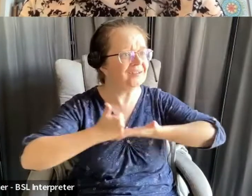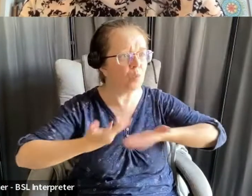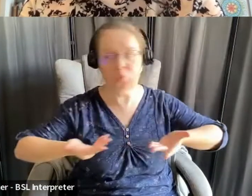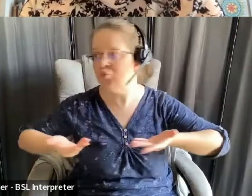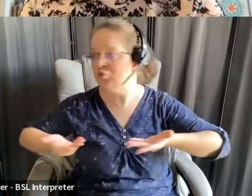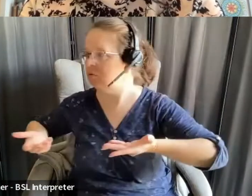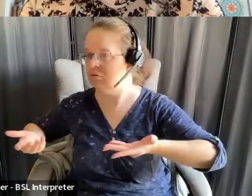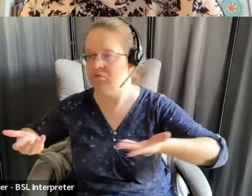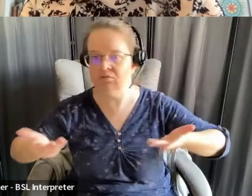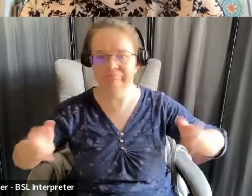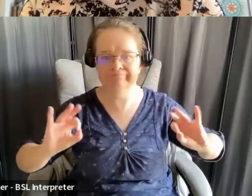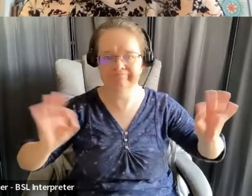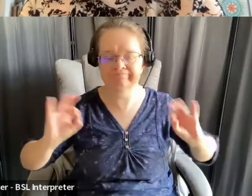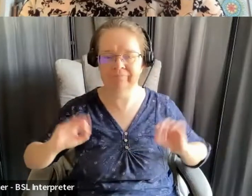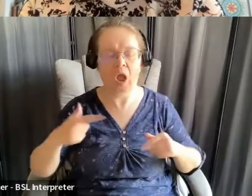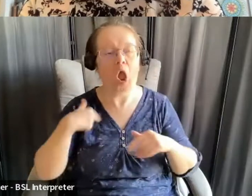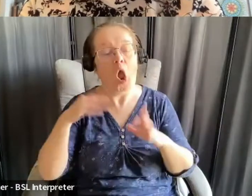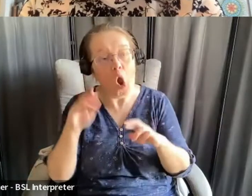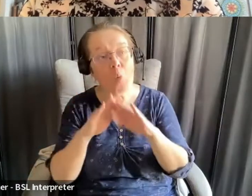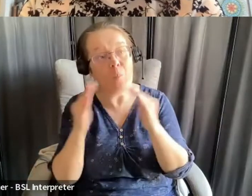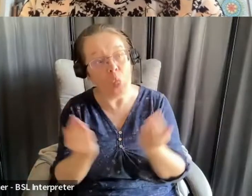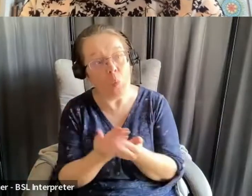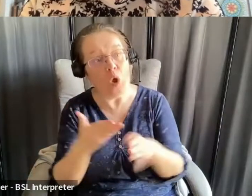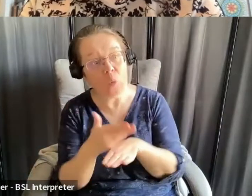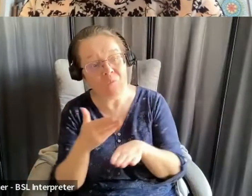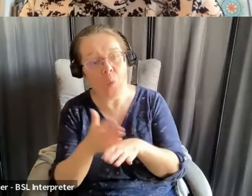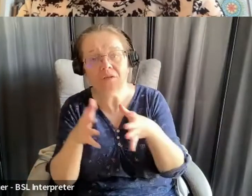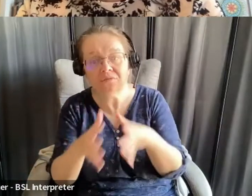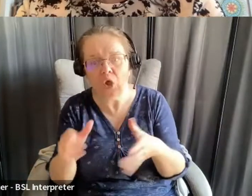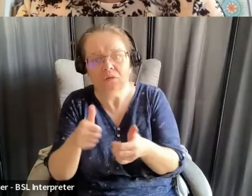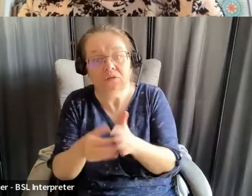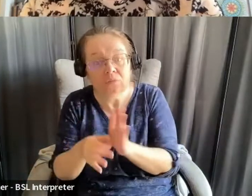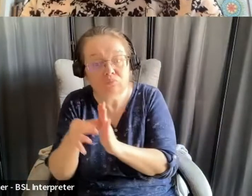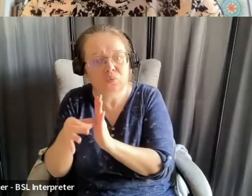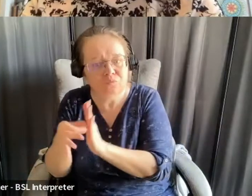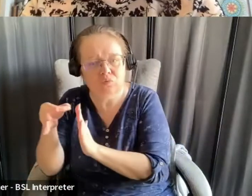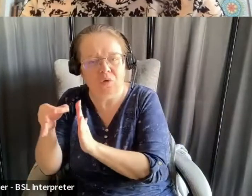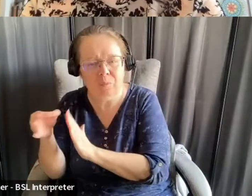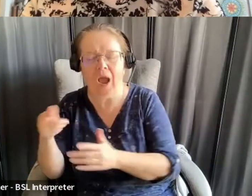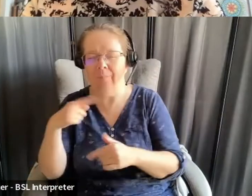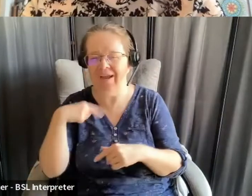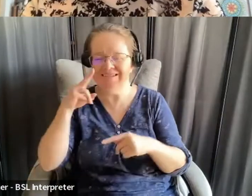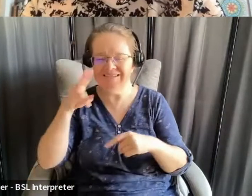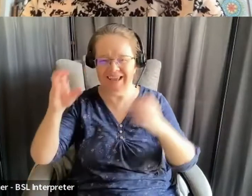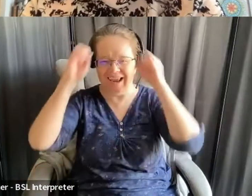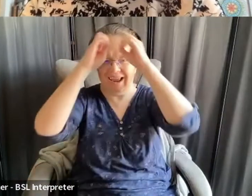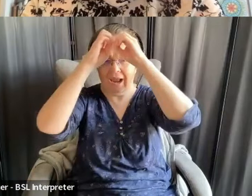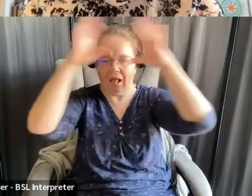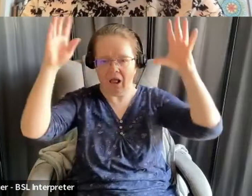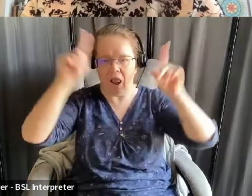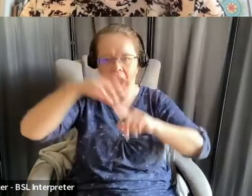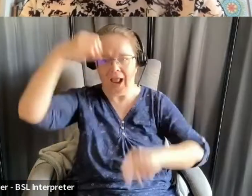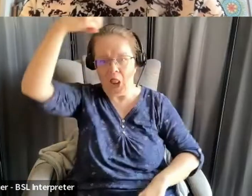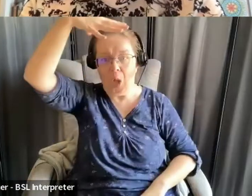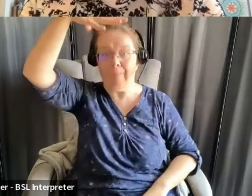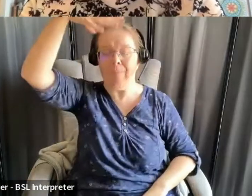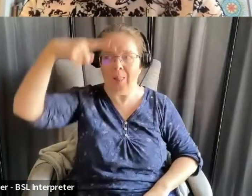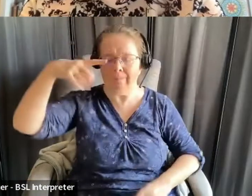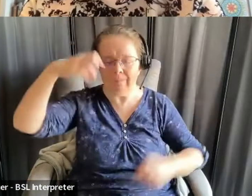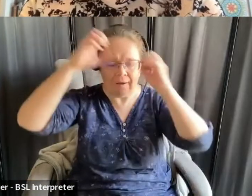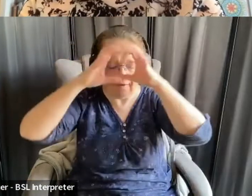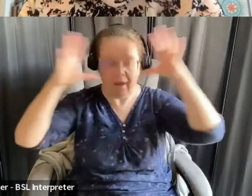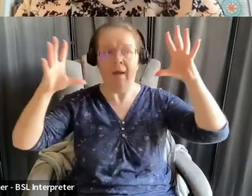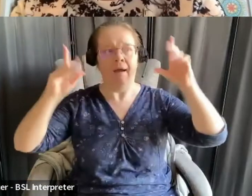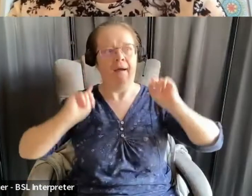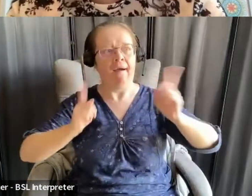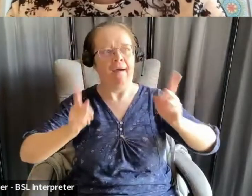world is starting to change very gradually, but we are starting to see little light bulb moments where we can move forward and progress. Thank you,